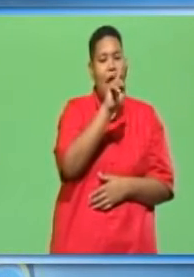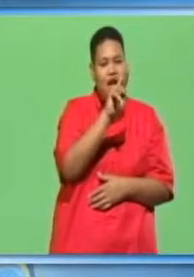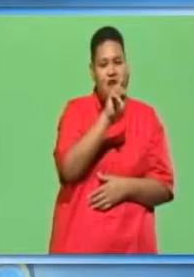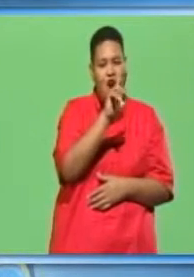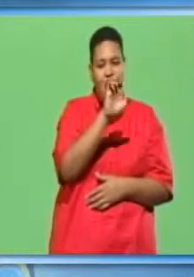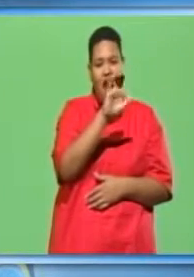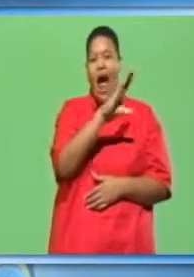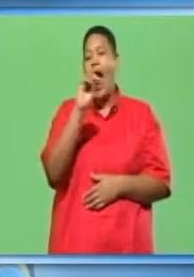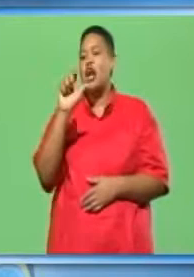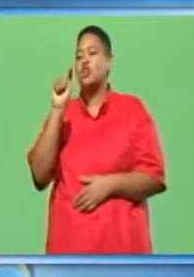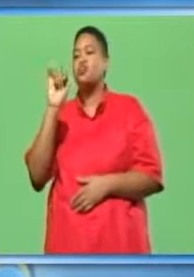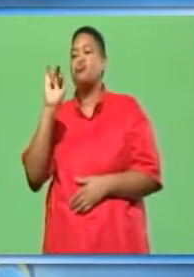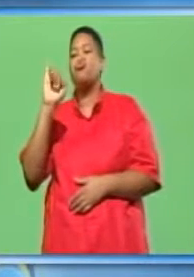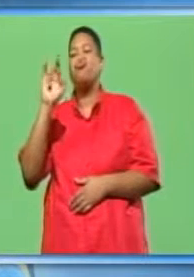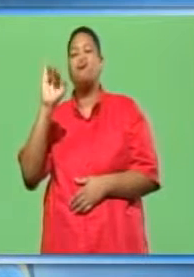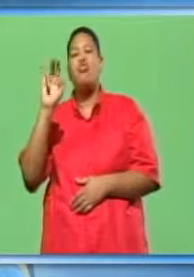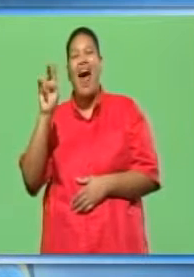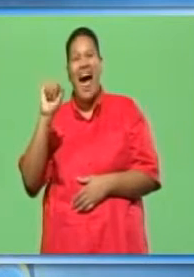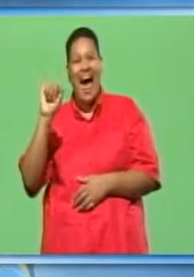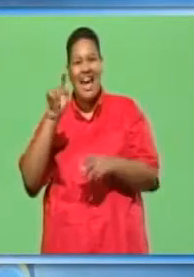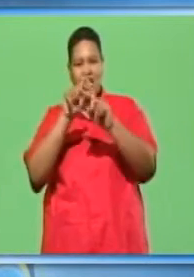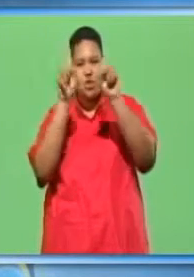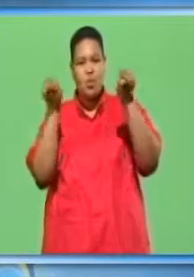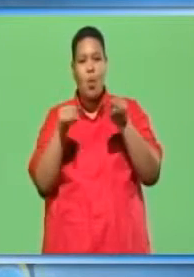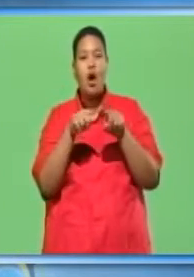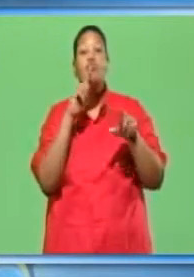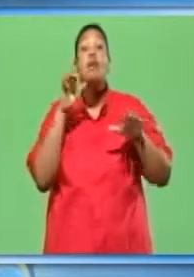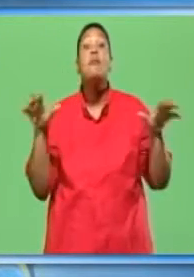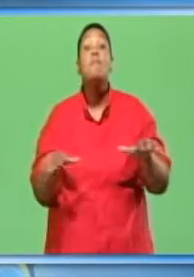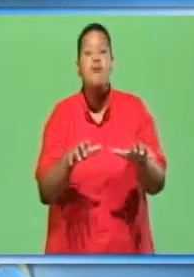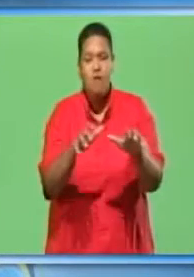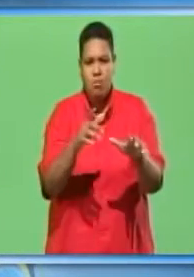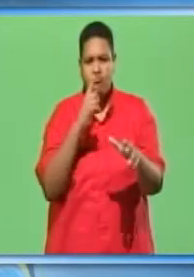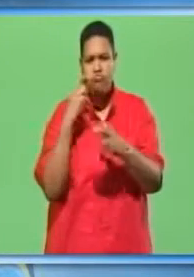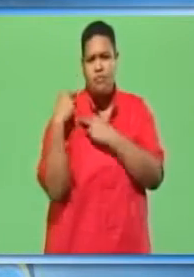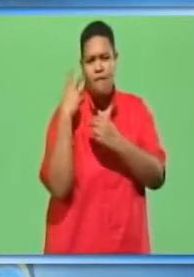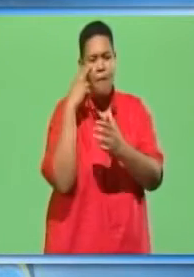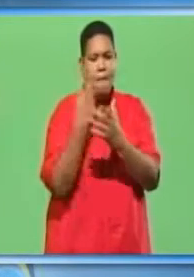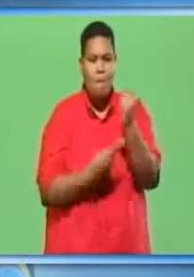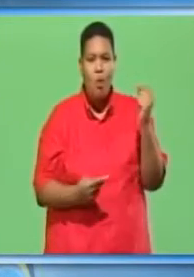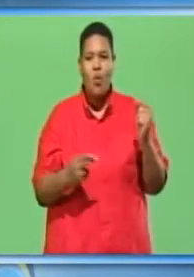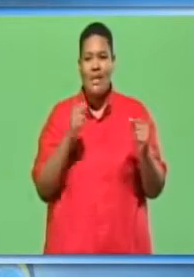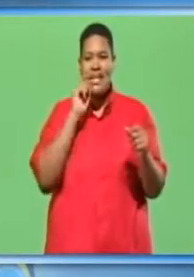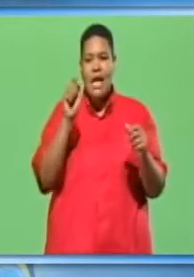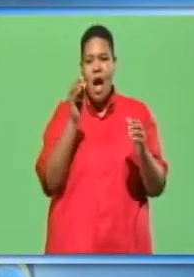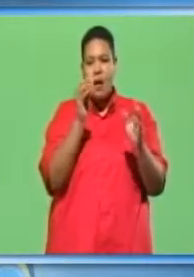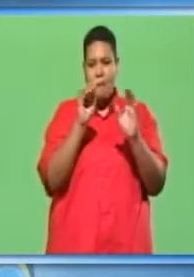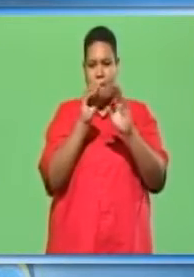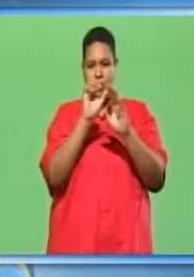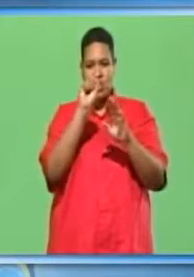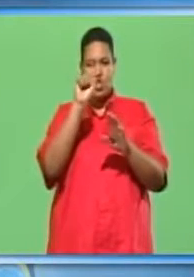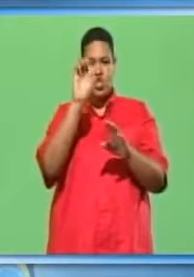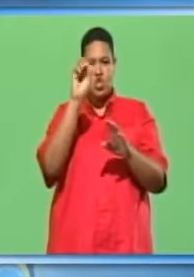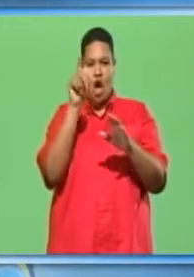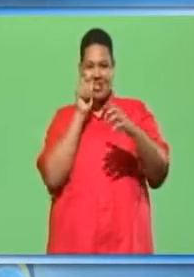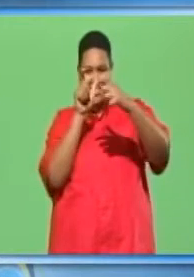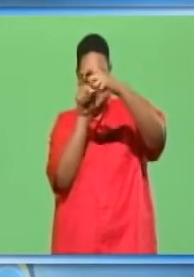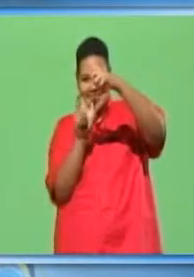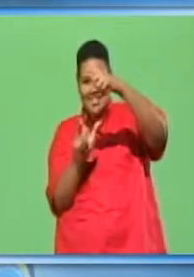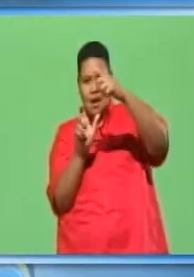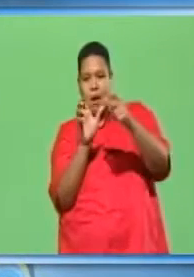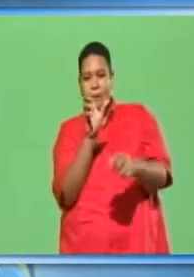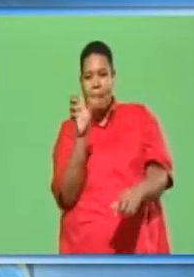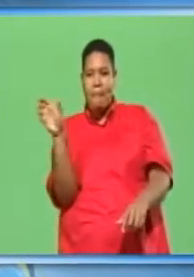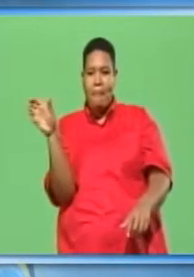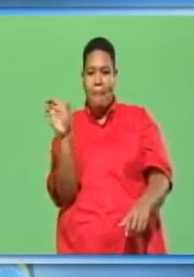and therefore performs the function of both. The stock, which slides along the blade of the combination square, is often